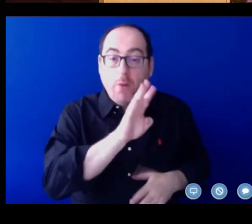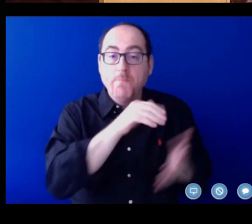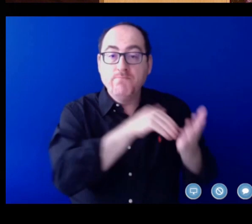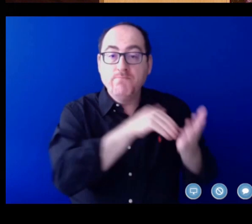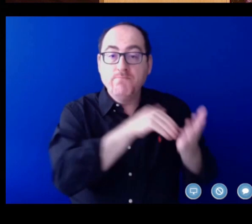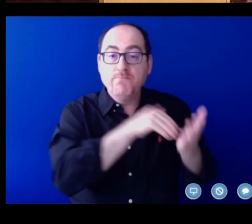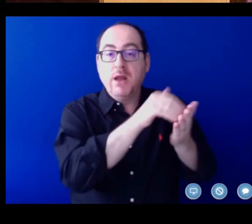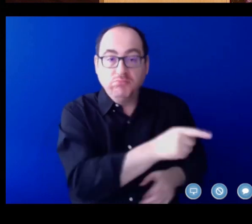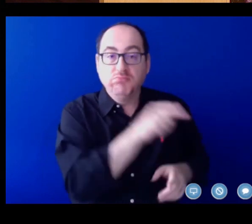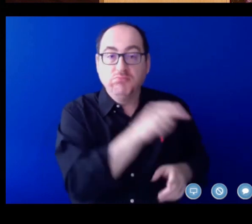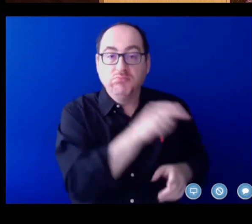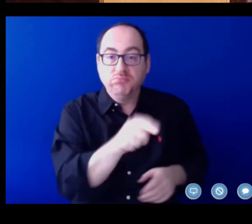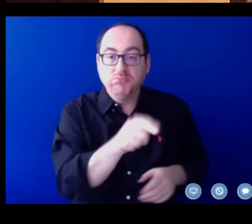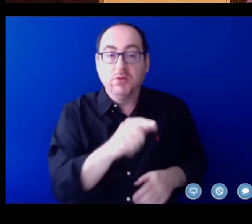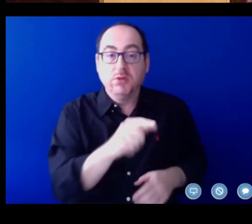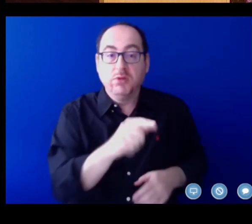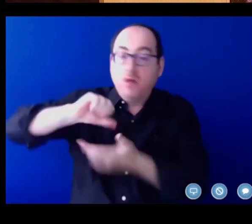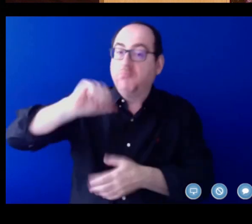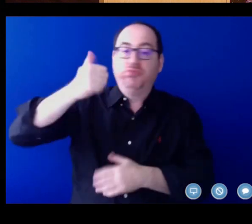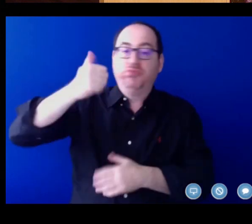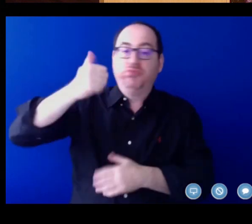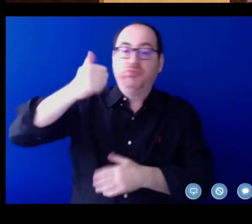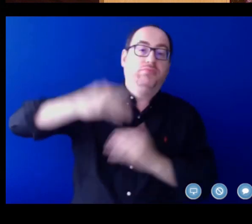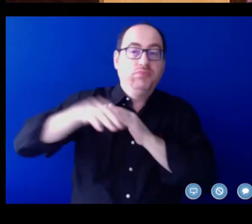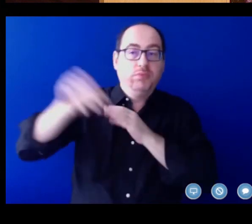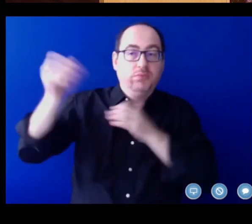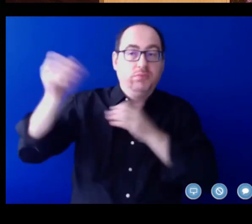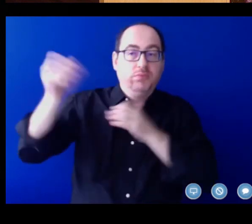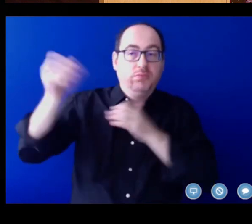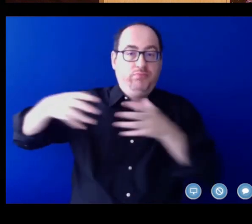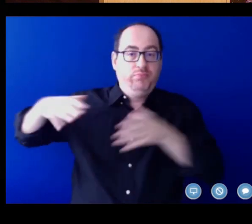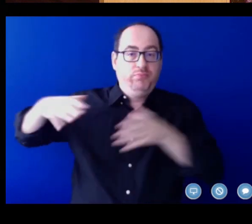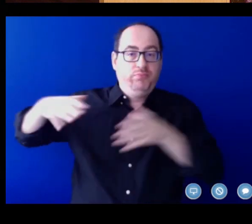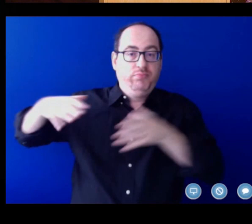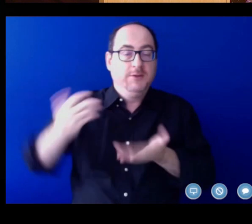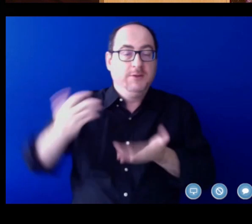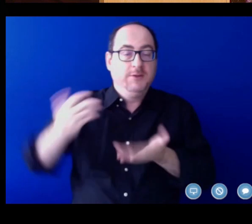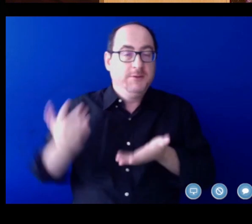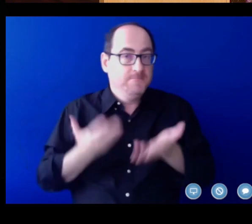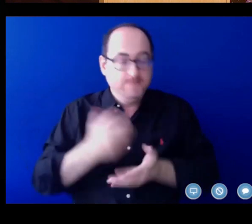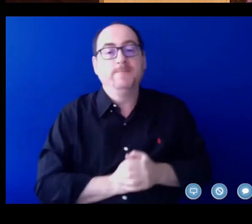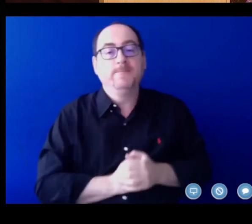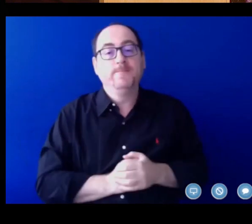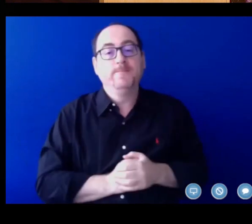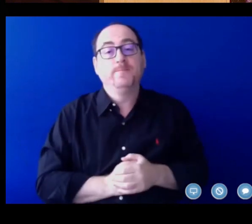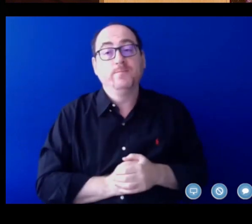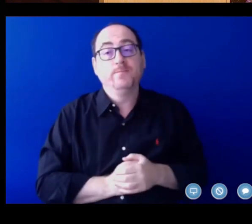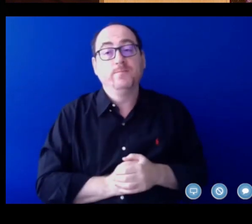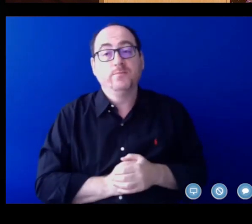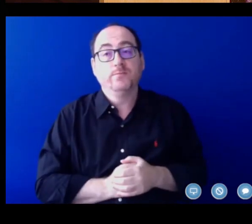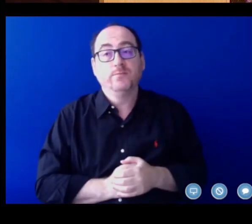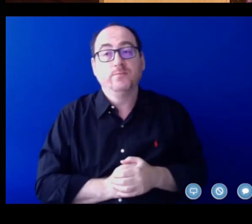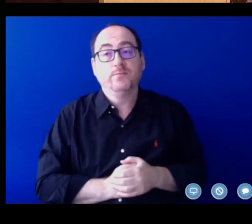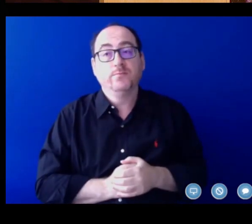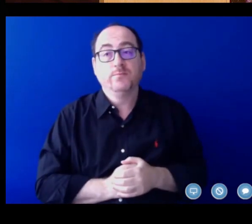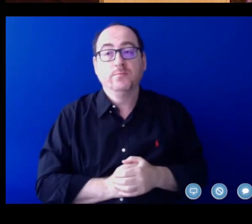world's refugees are resettled through the UNHCR programs in wealthier countries. So there were just over 100,000 people